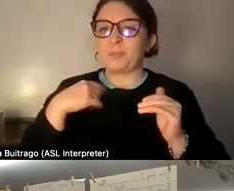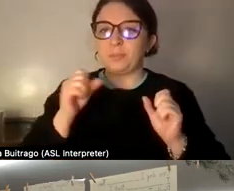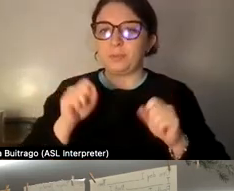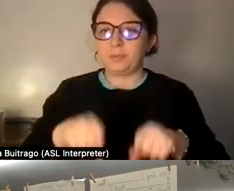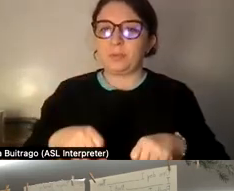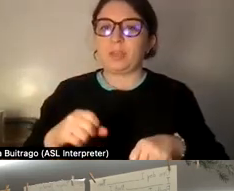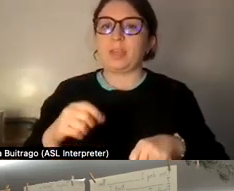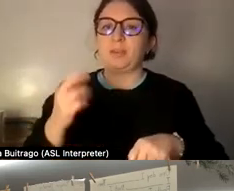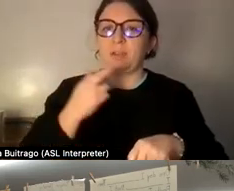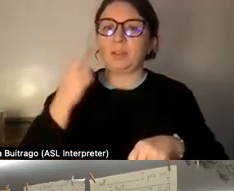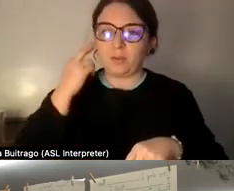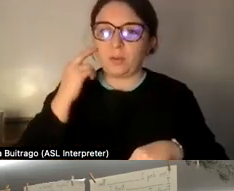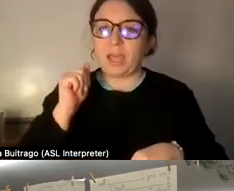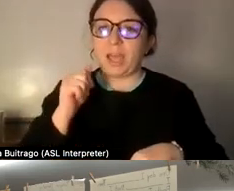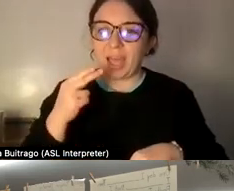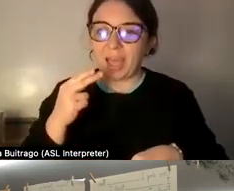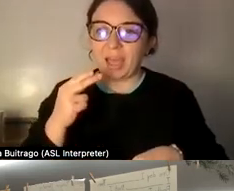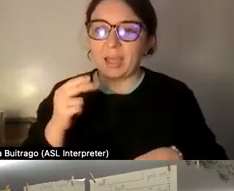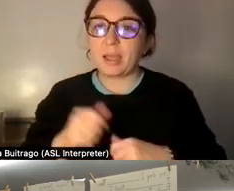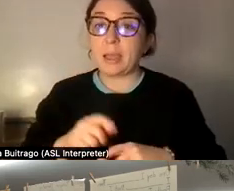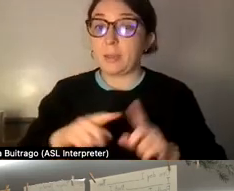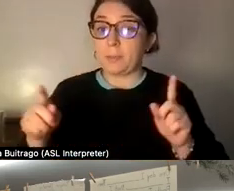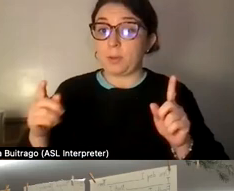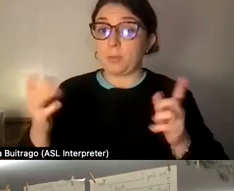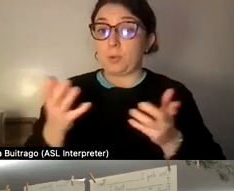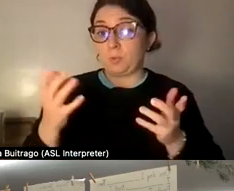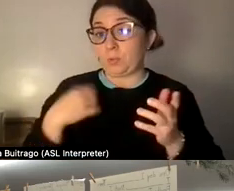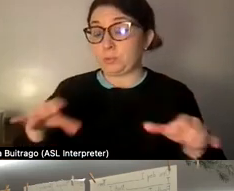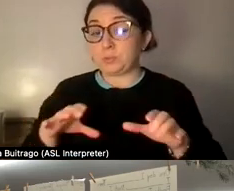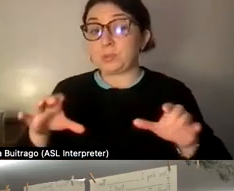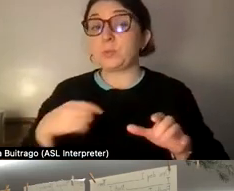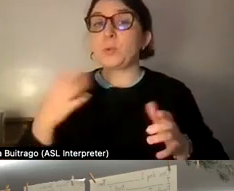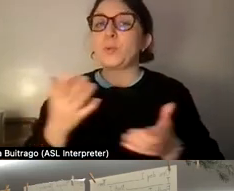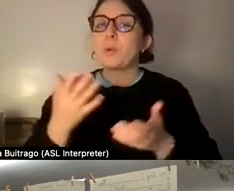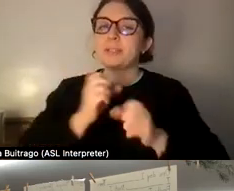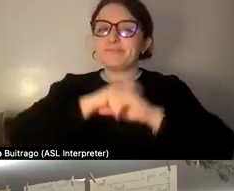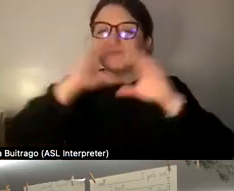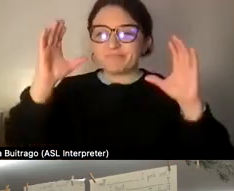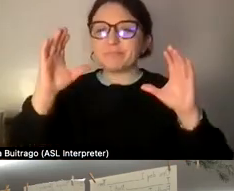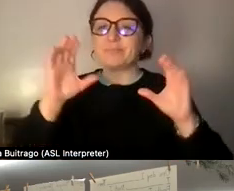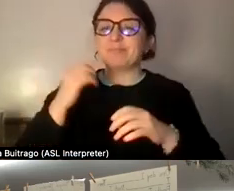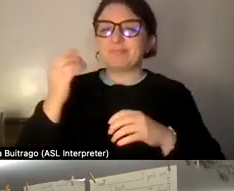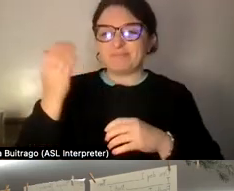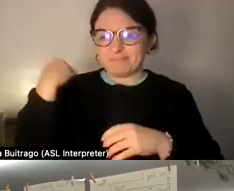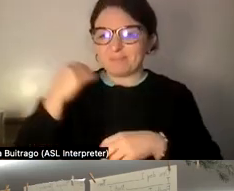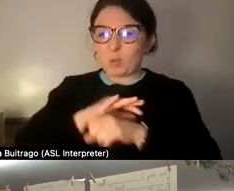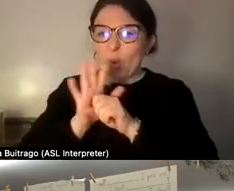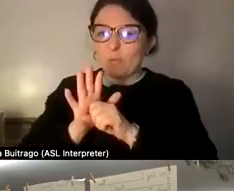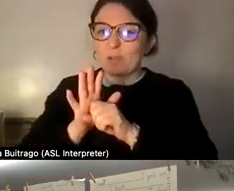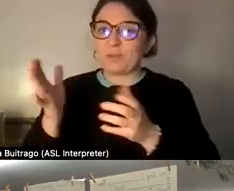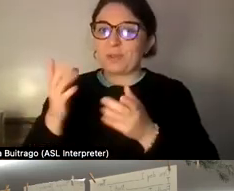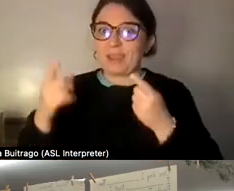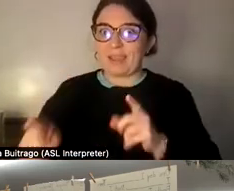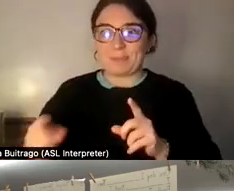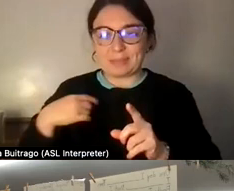doing. So when we like to think about COVID and what happened to us, and it was several